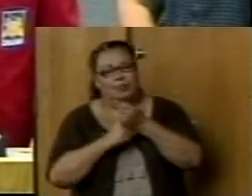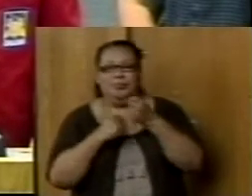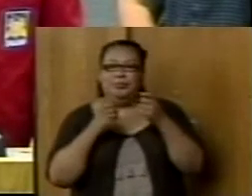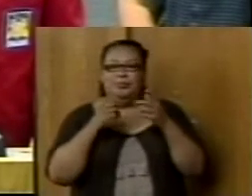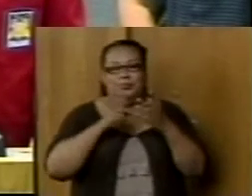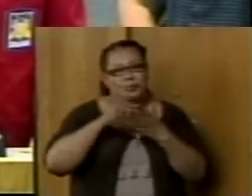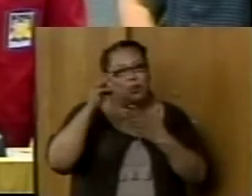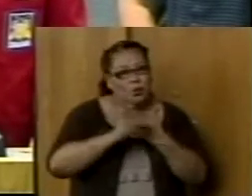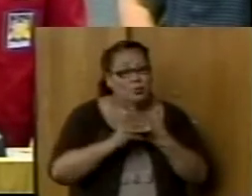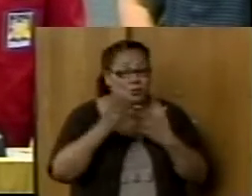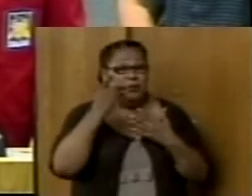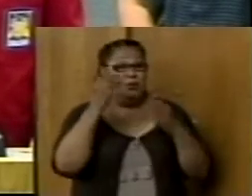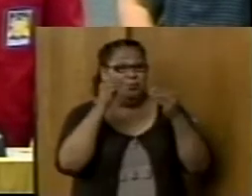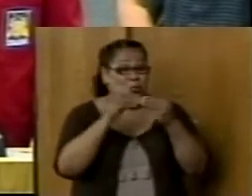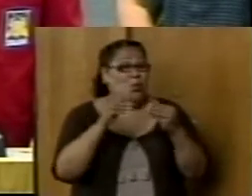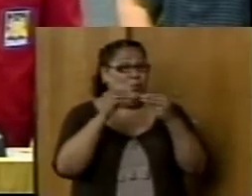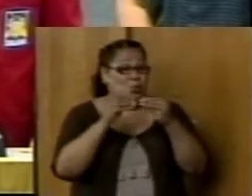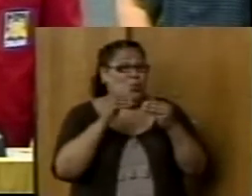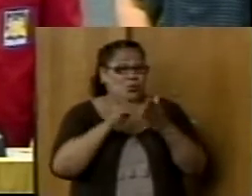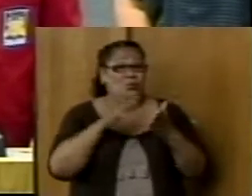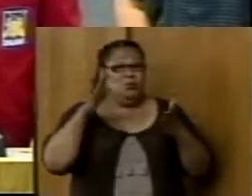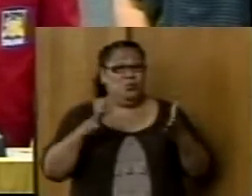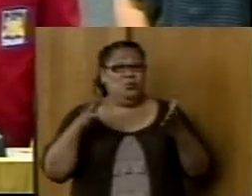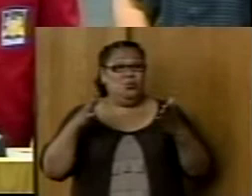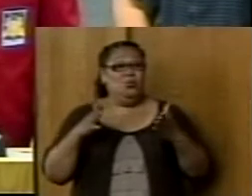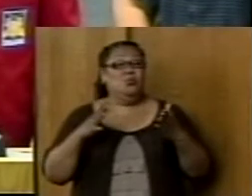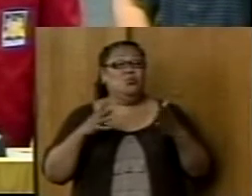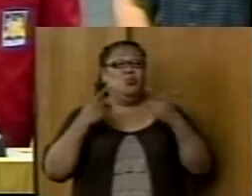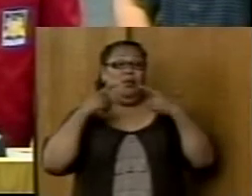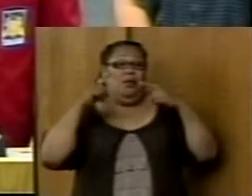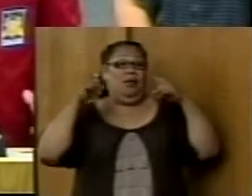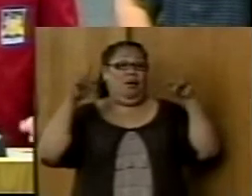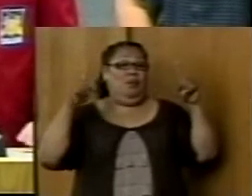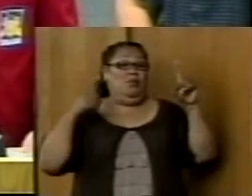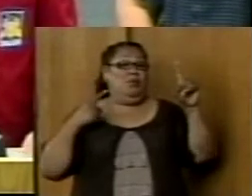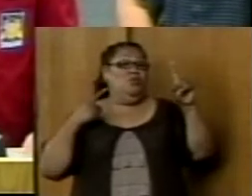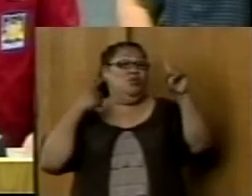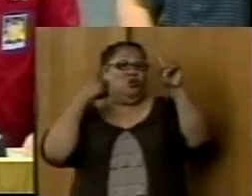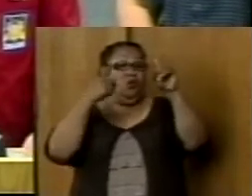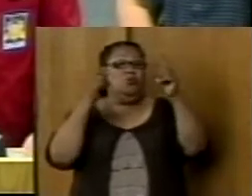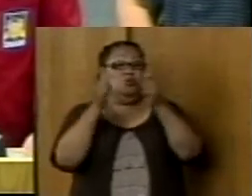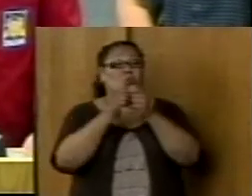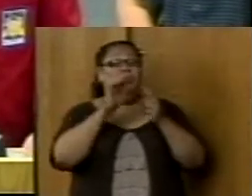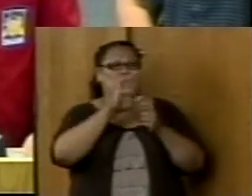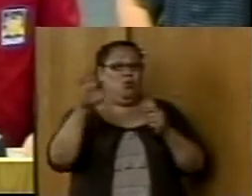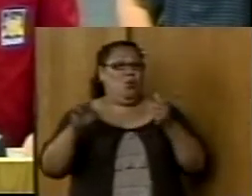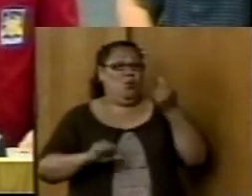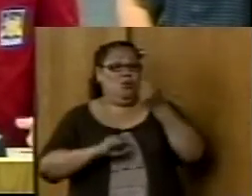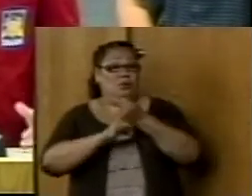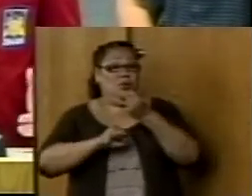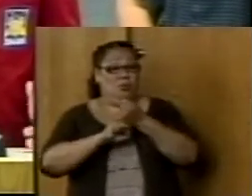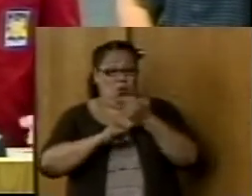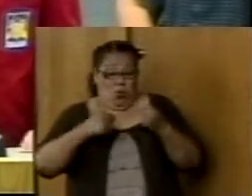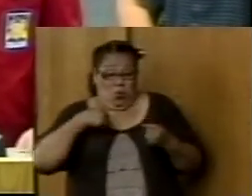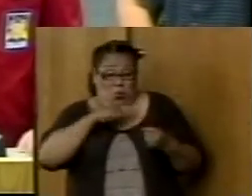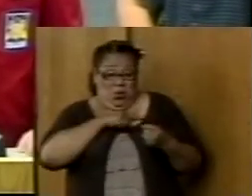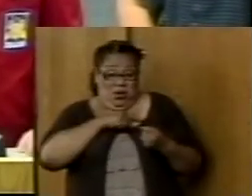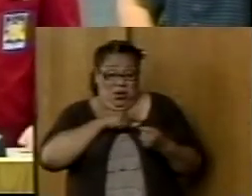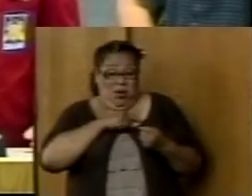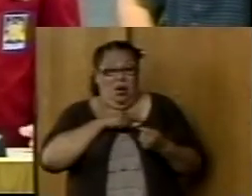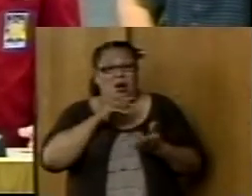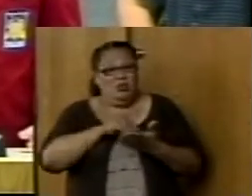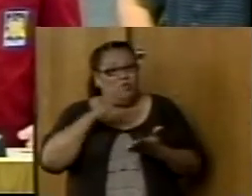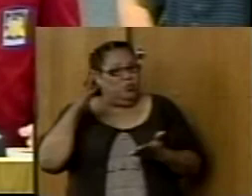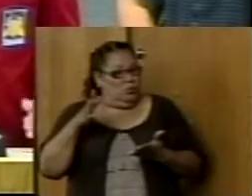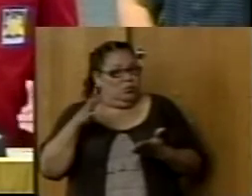you that more and more students will accomplish their biggest and most difficult goals with your support. We as students realize budget